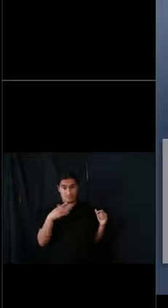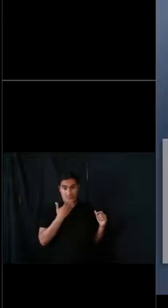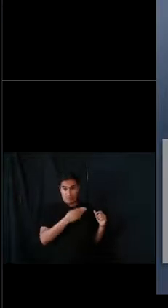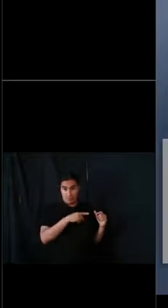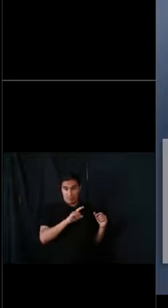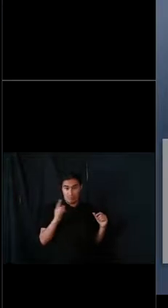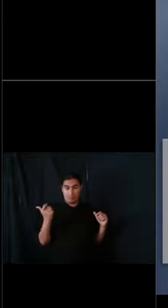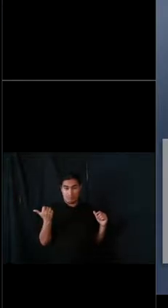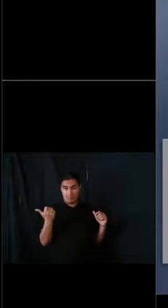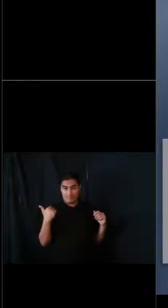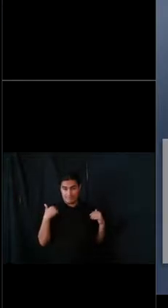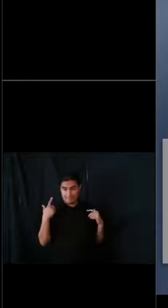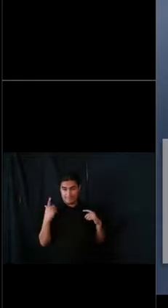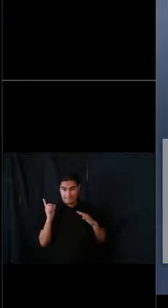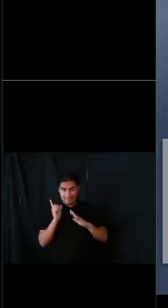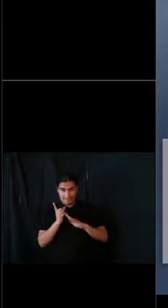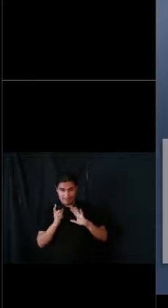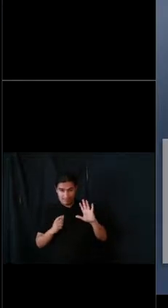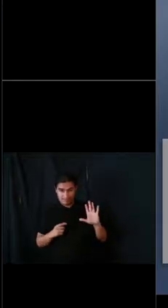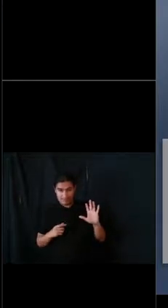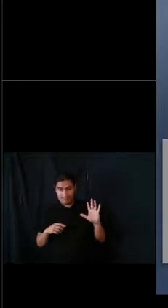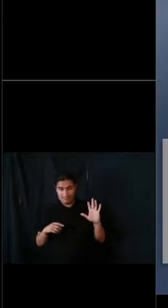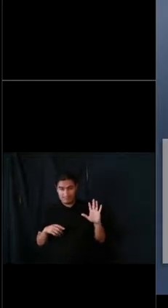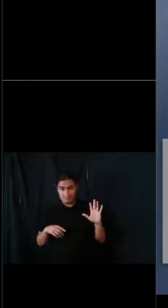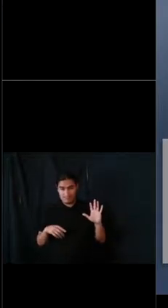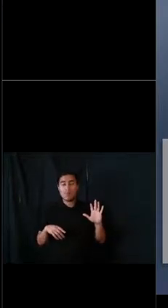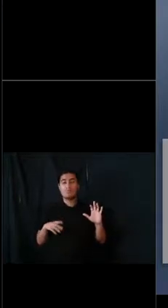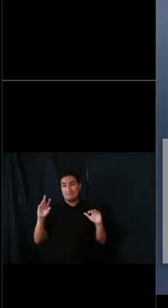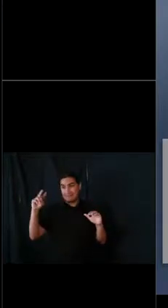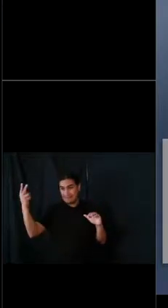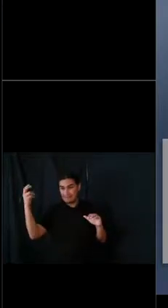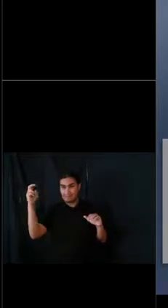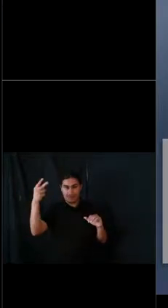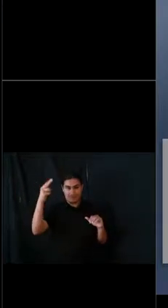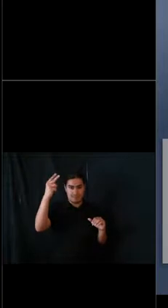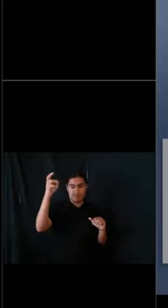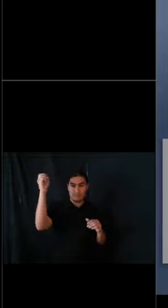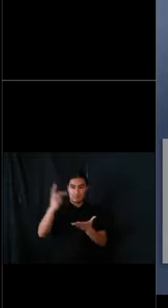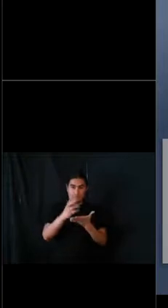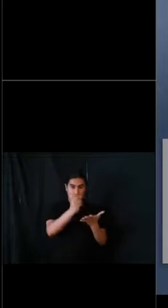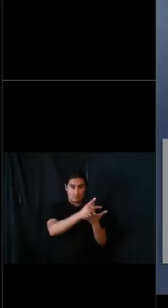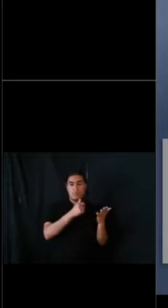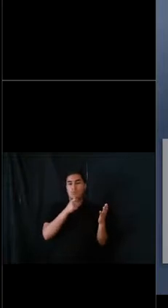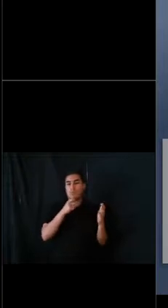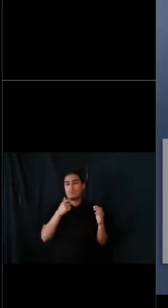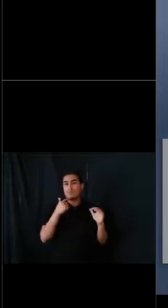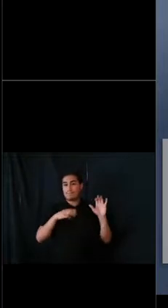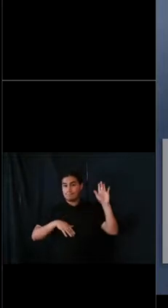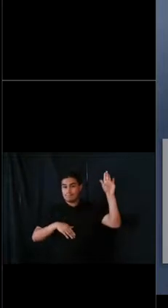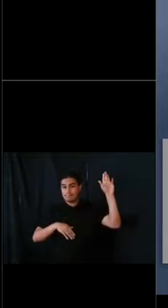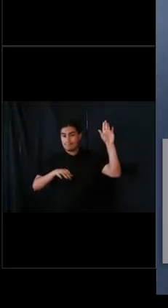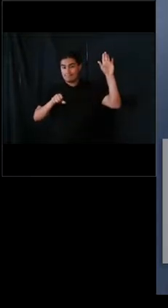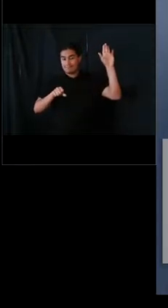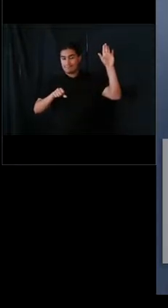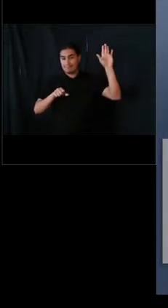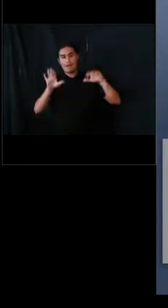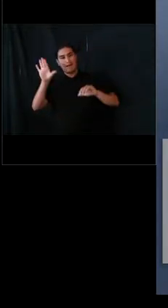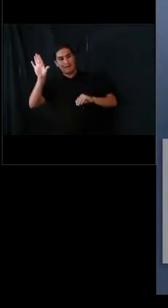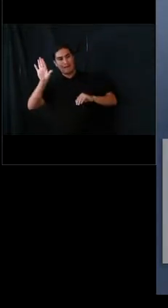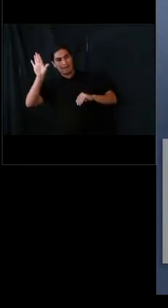do we have a second our team is second all those in favor aye aye all